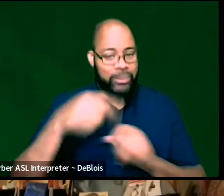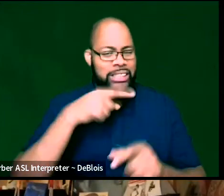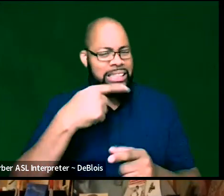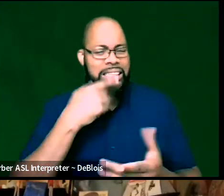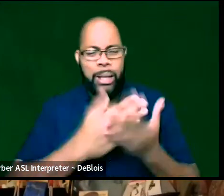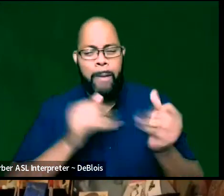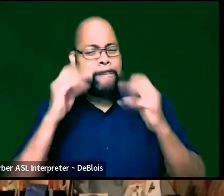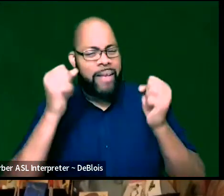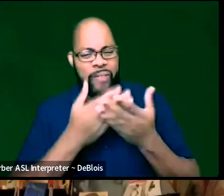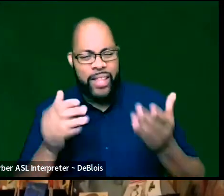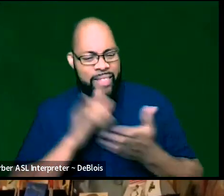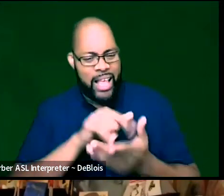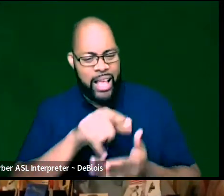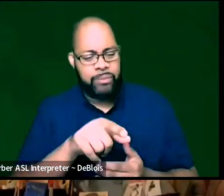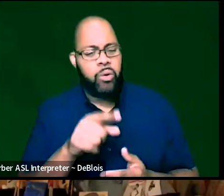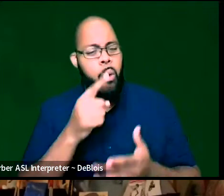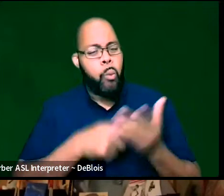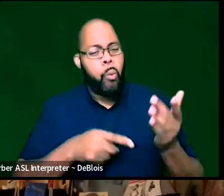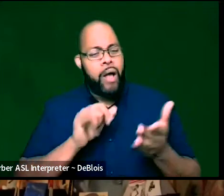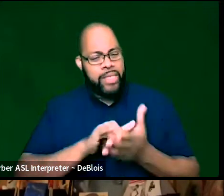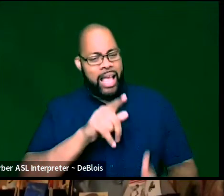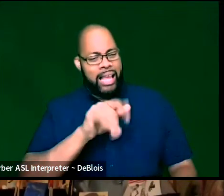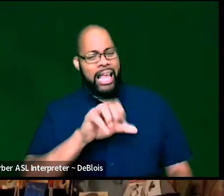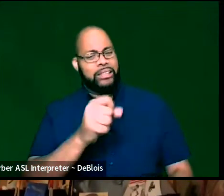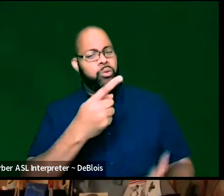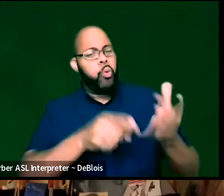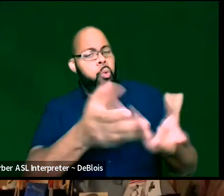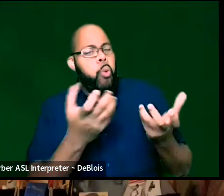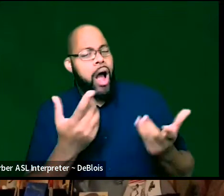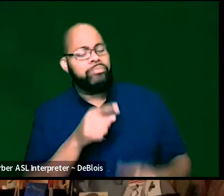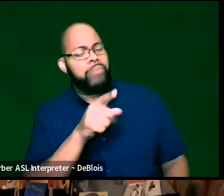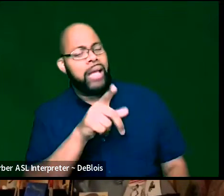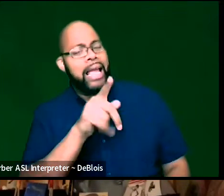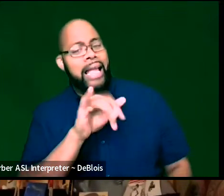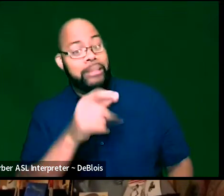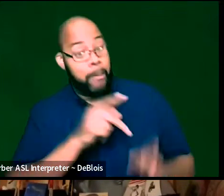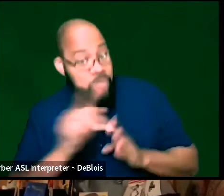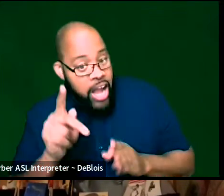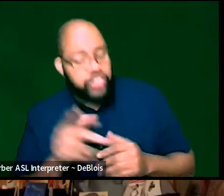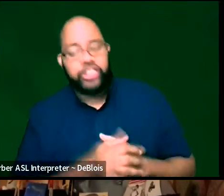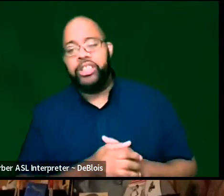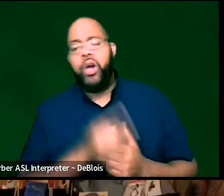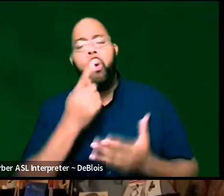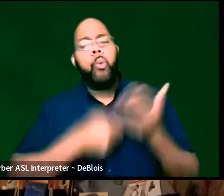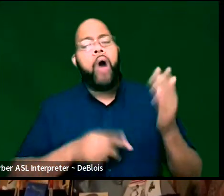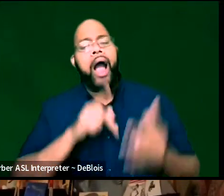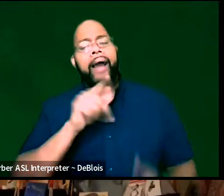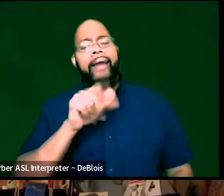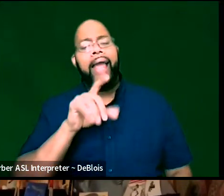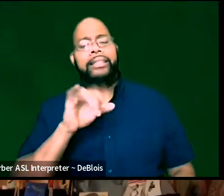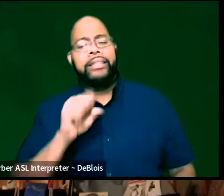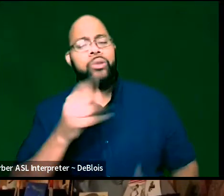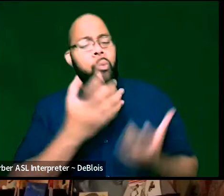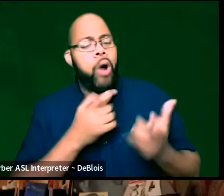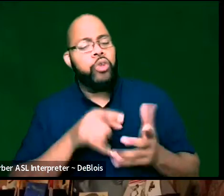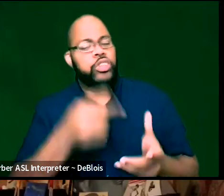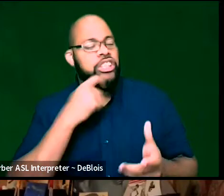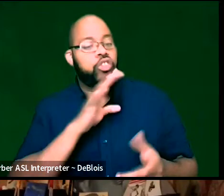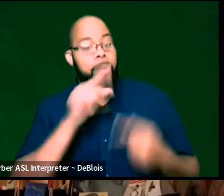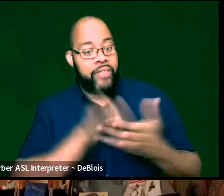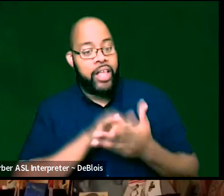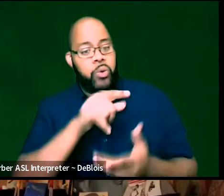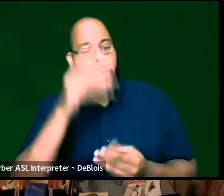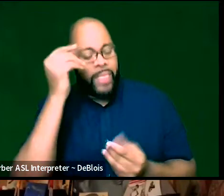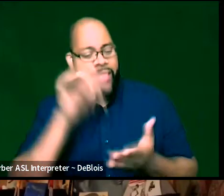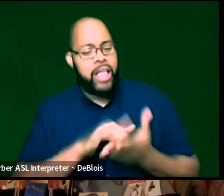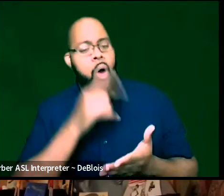amazing things there. What does Kandis want? Professionally wise, what are those things you just talked about? You've been thinking,